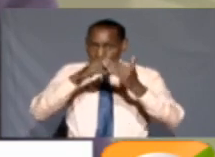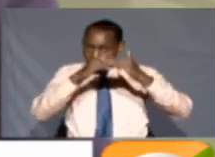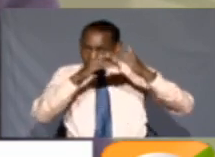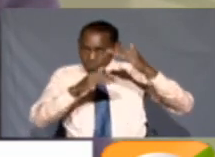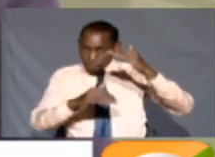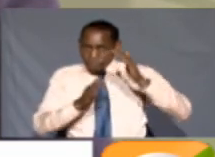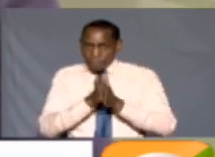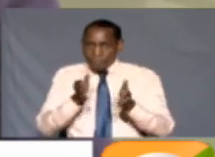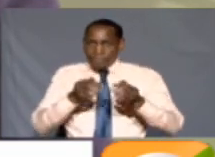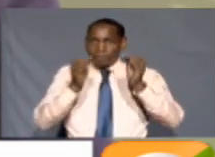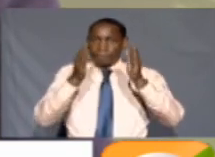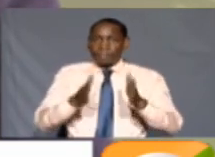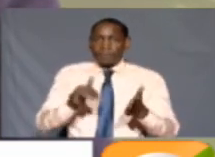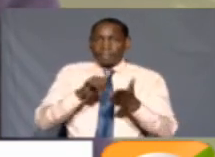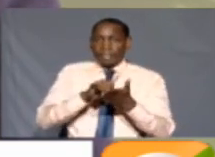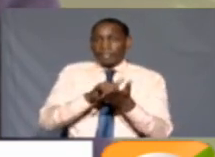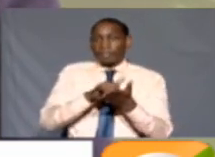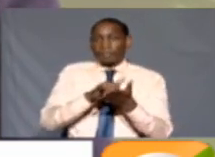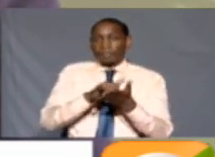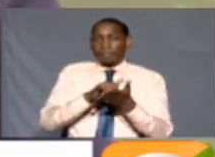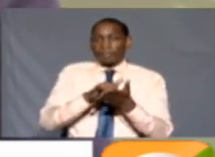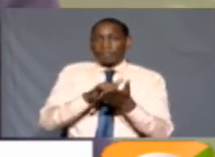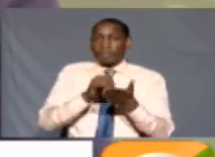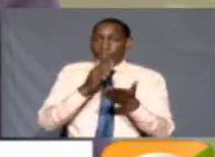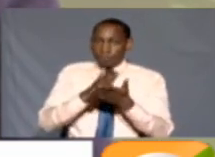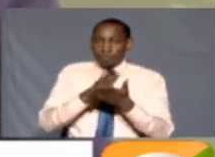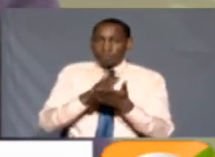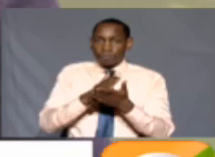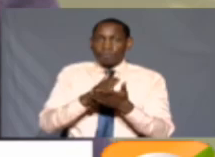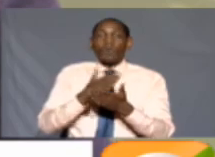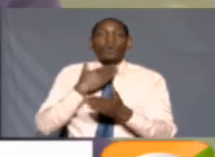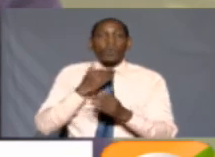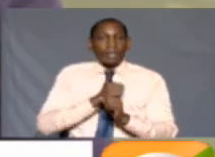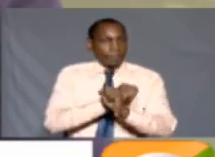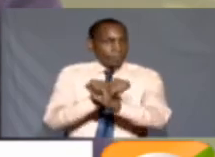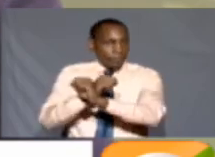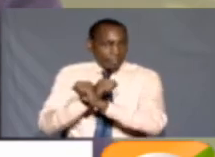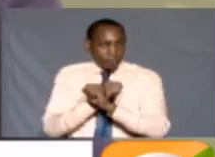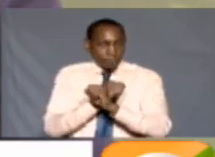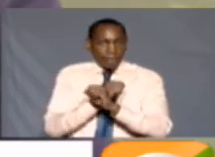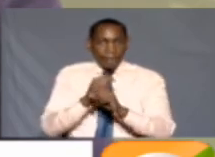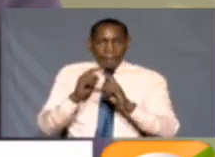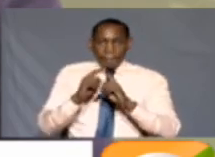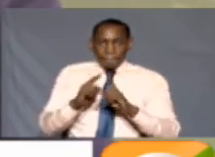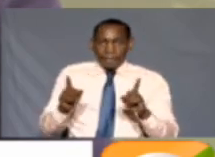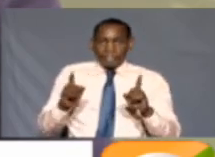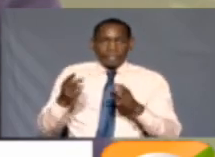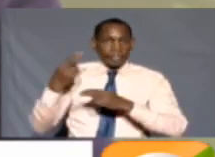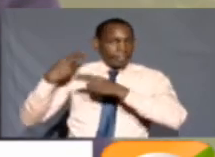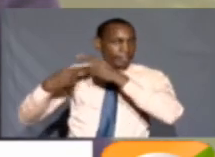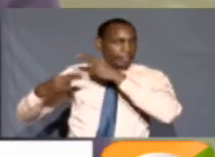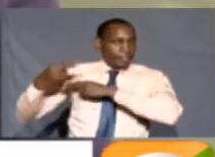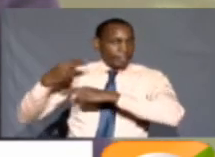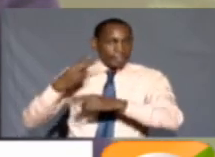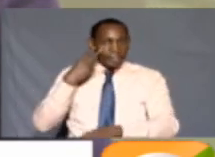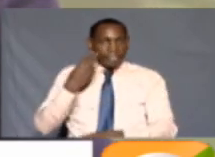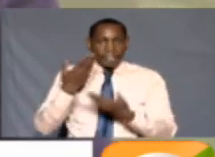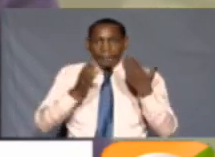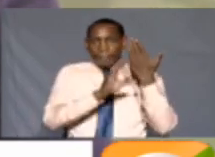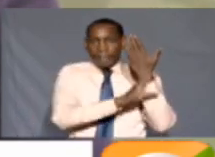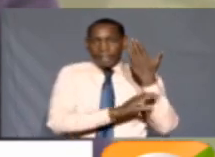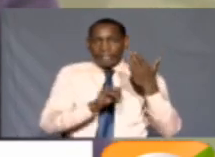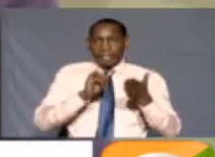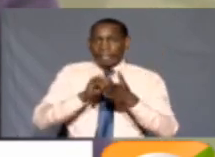official that is vulnerable and would need protection. But the history that we have seen in this country is